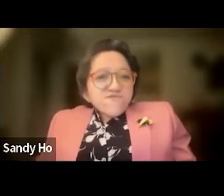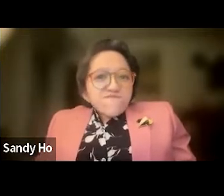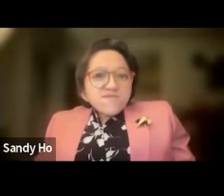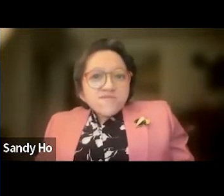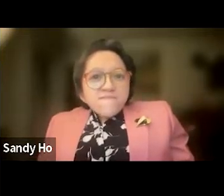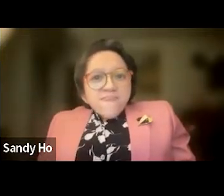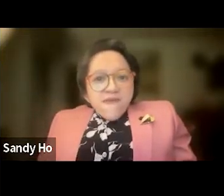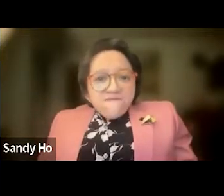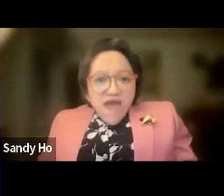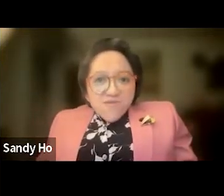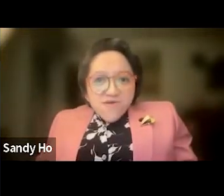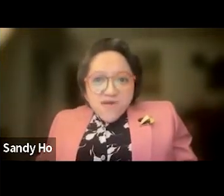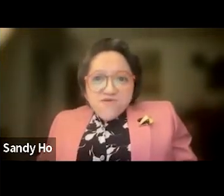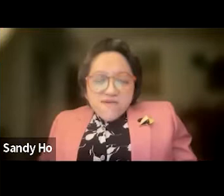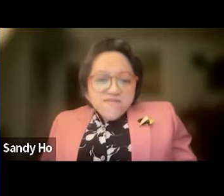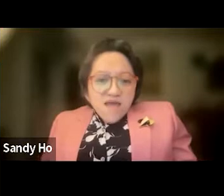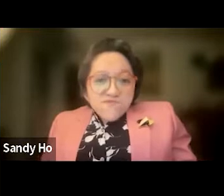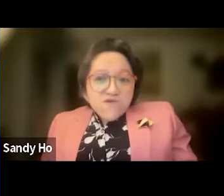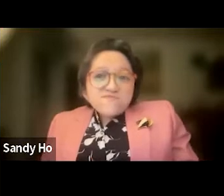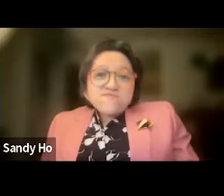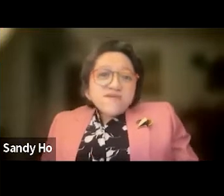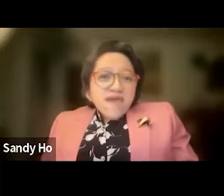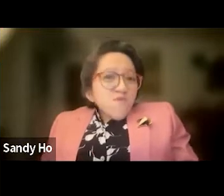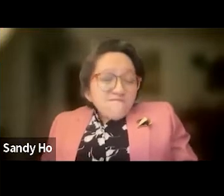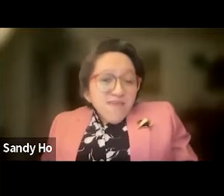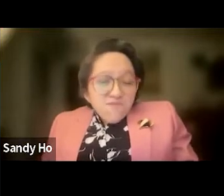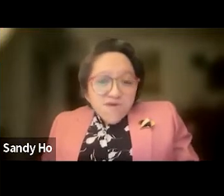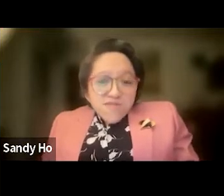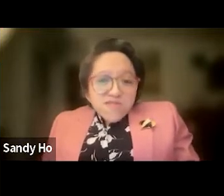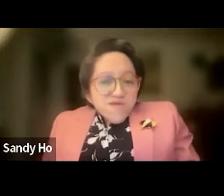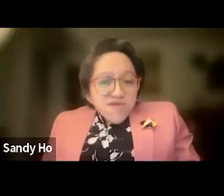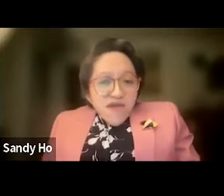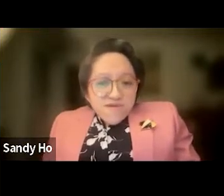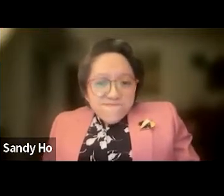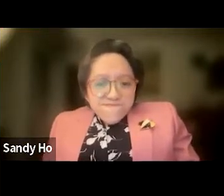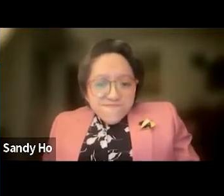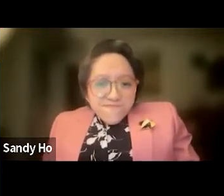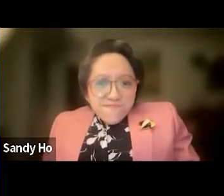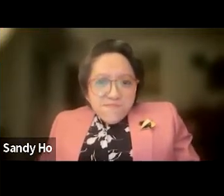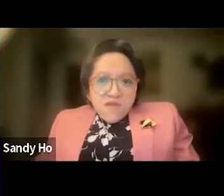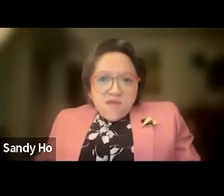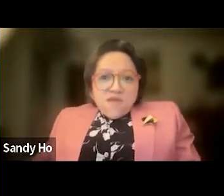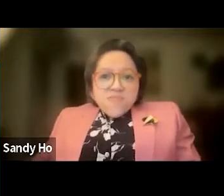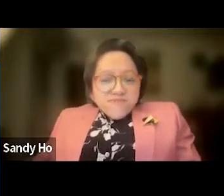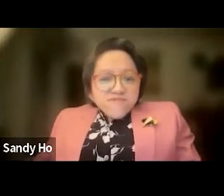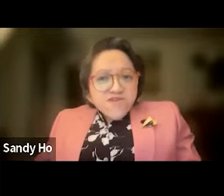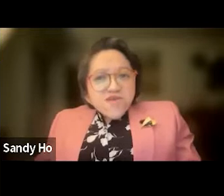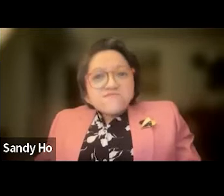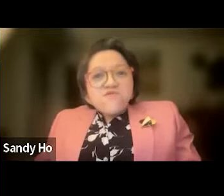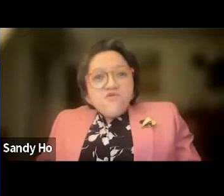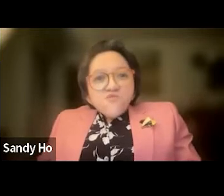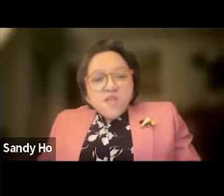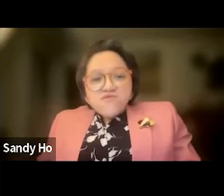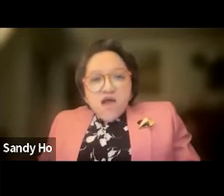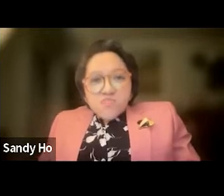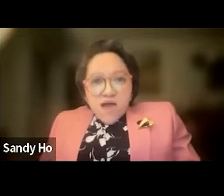justice movements have gathered across time zones and Wi-Fi networks to be together. And this decision